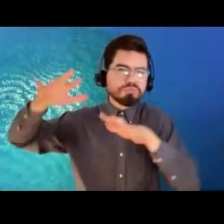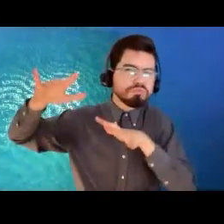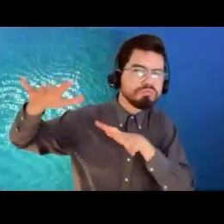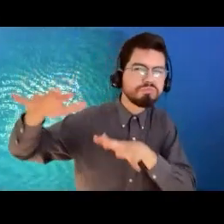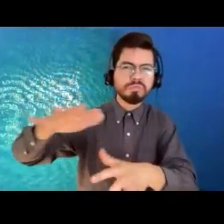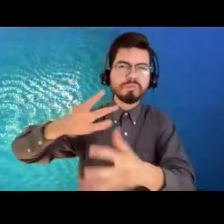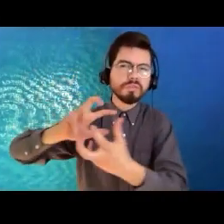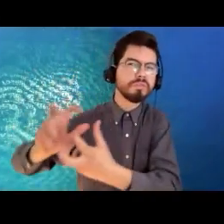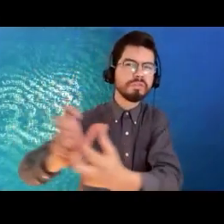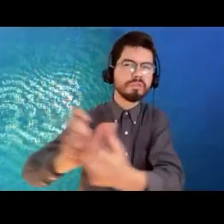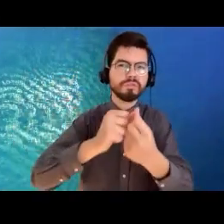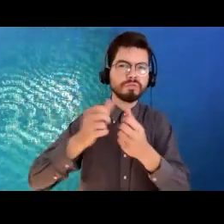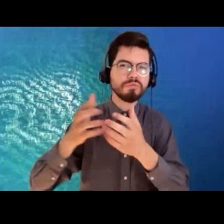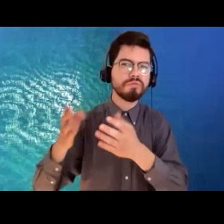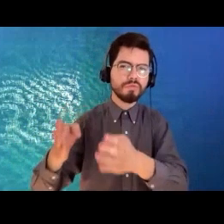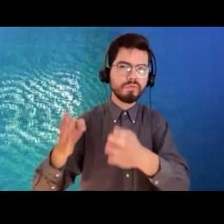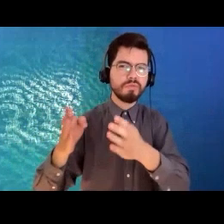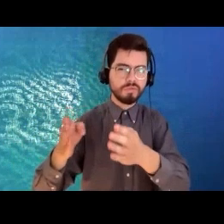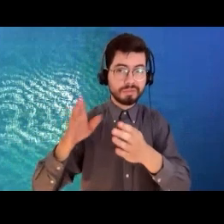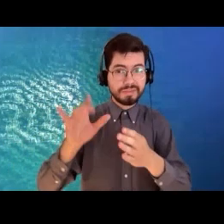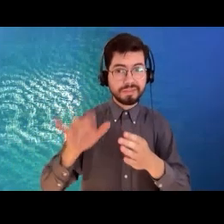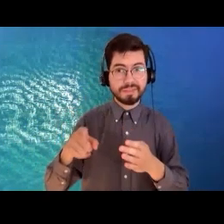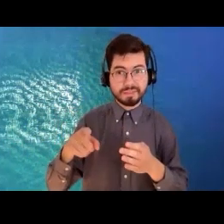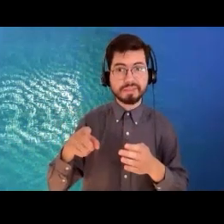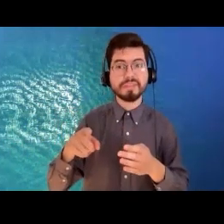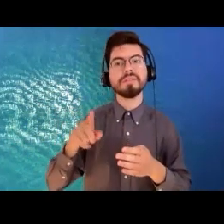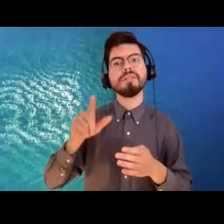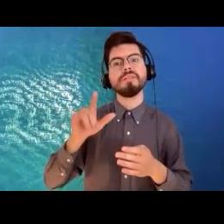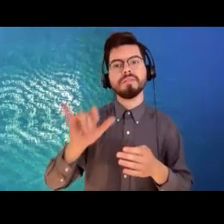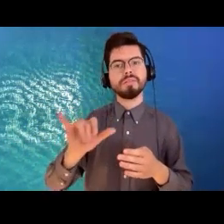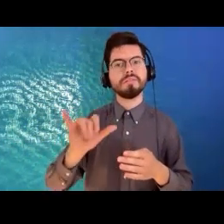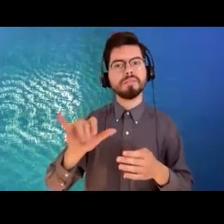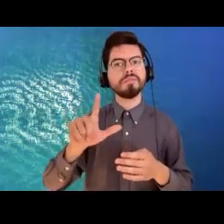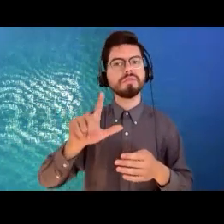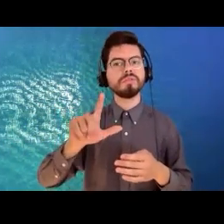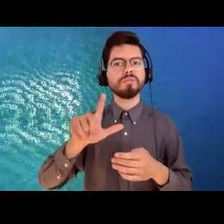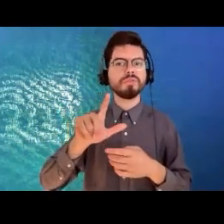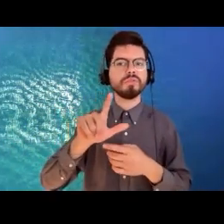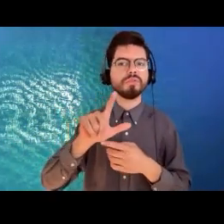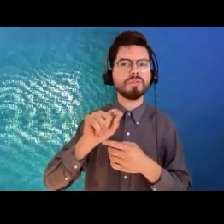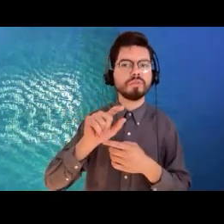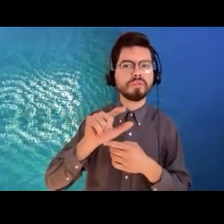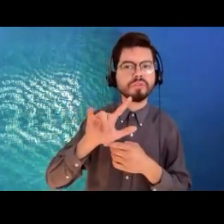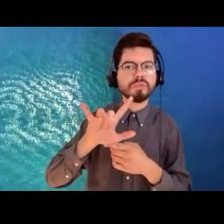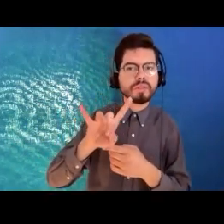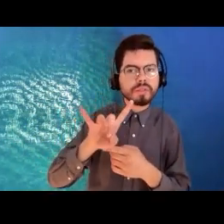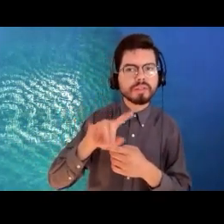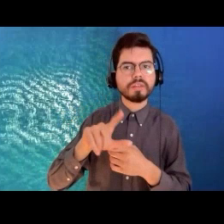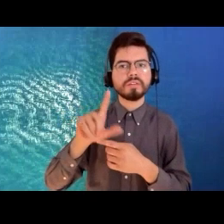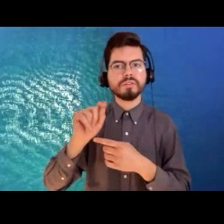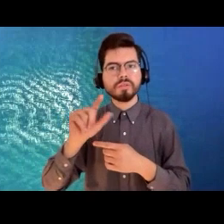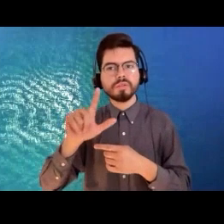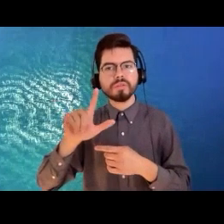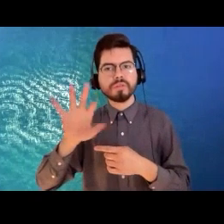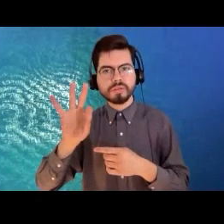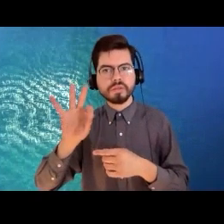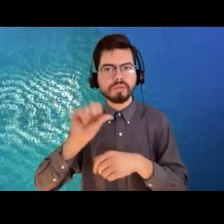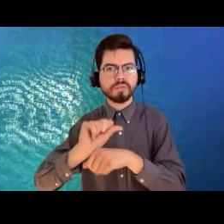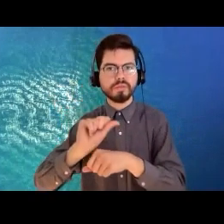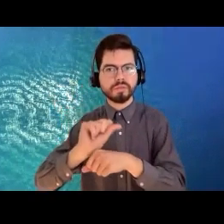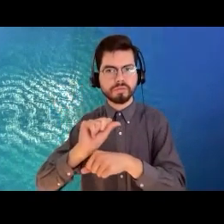And that's probably 28, 29 kind of work. We're also doing a corridor study for